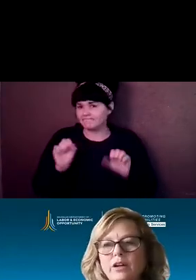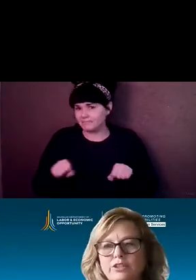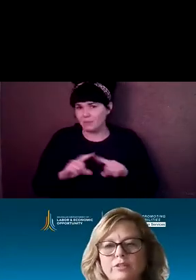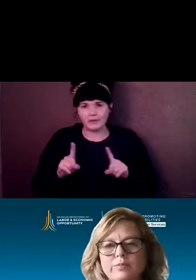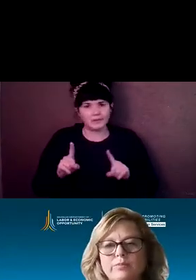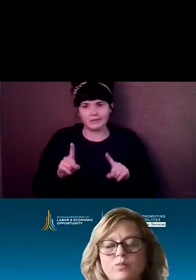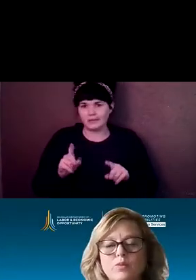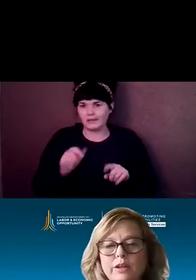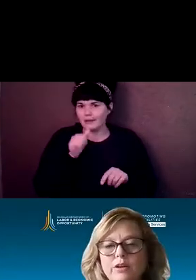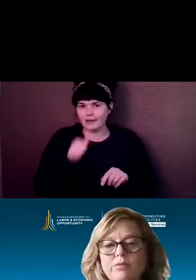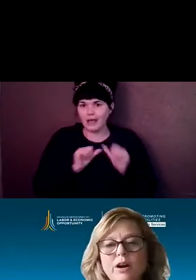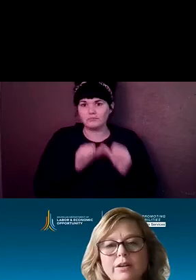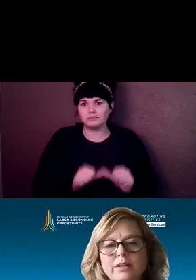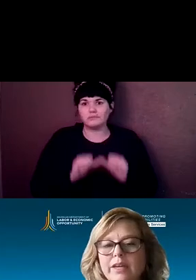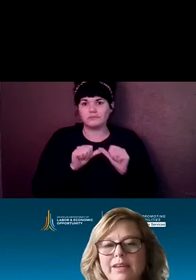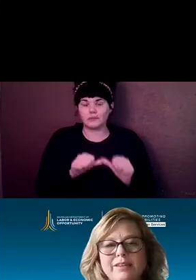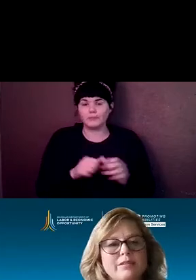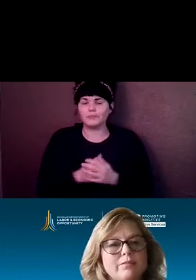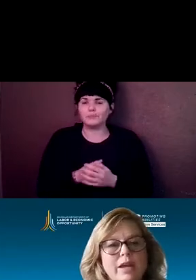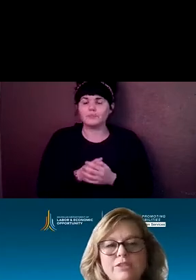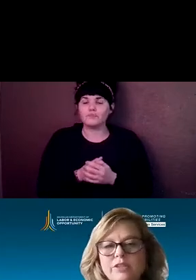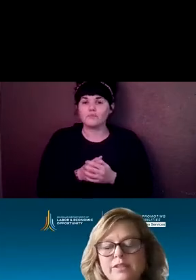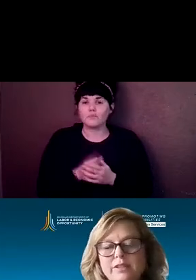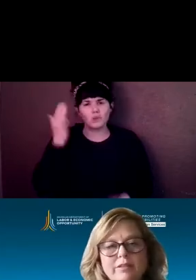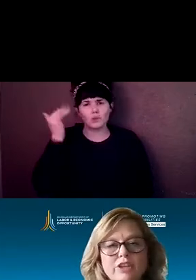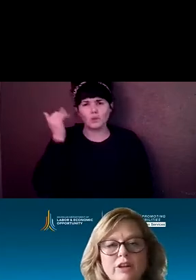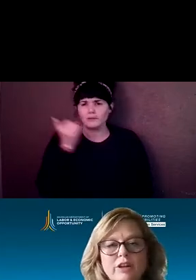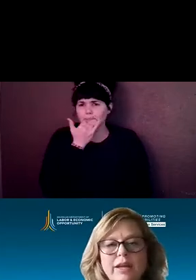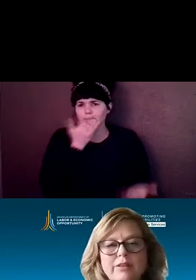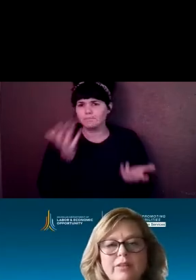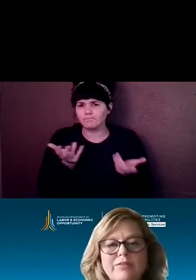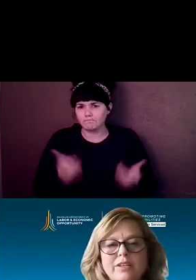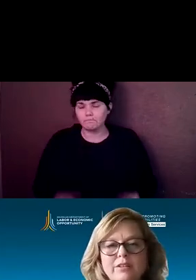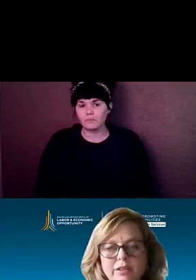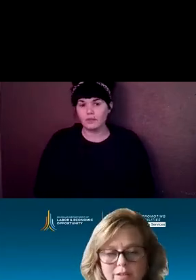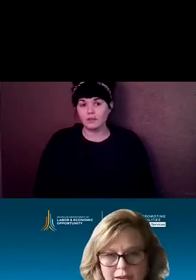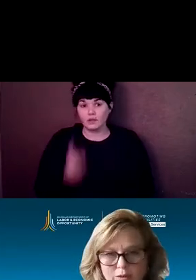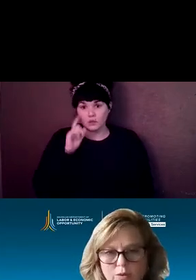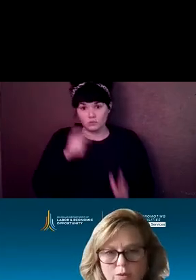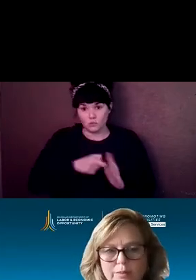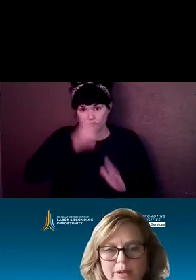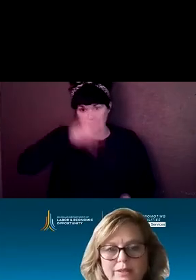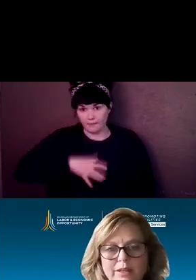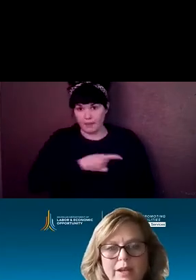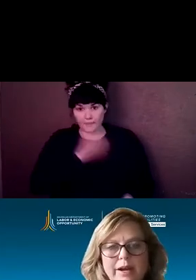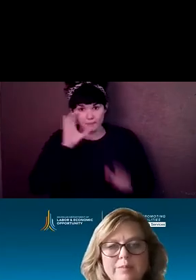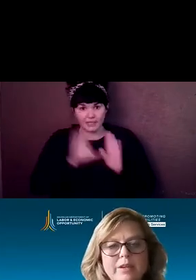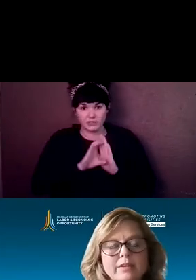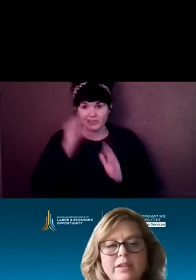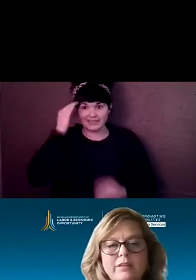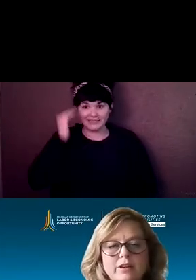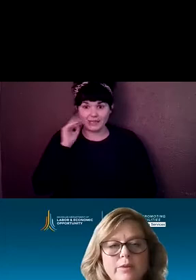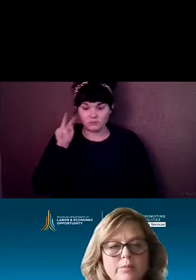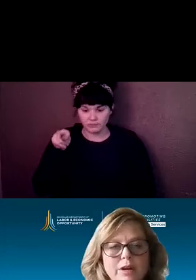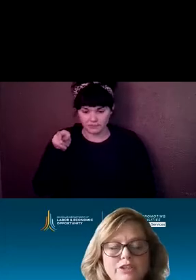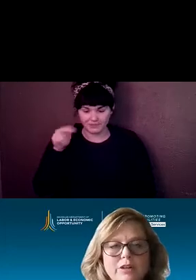long term. What can go wrong is, as you can see, the gentleman on the left, he's looking down quite a bit. He is getting